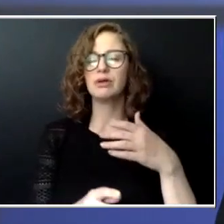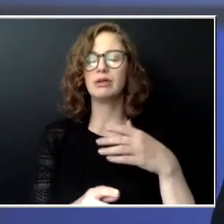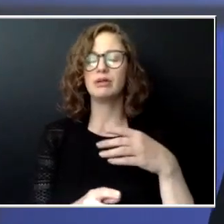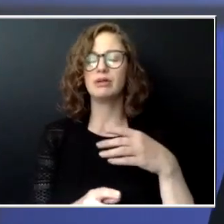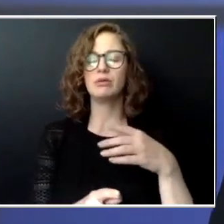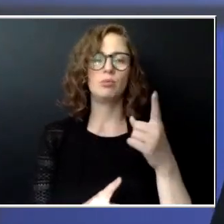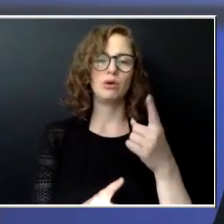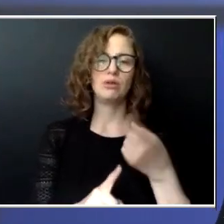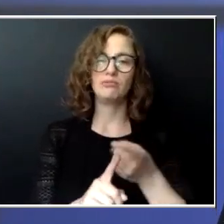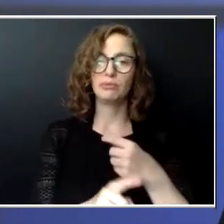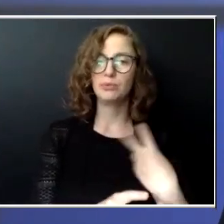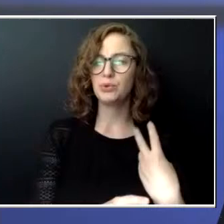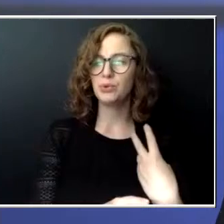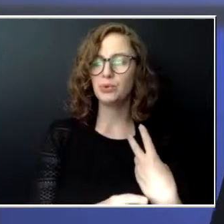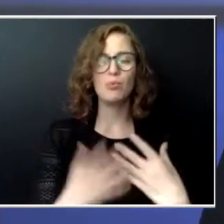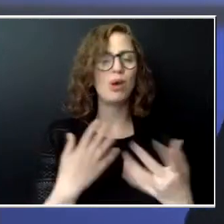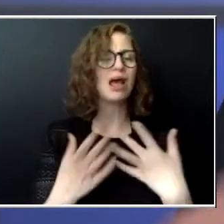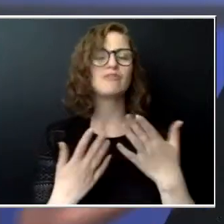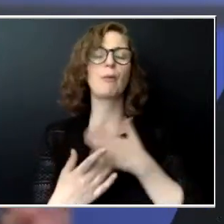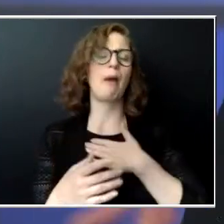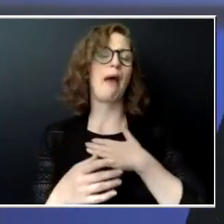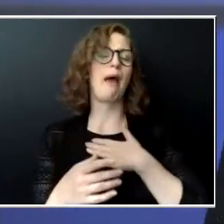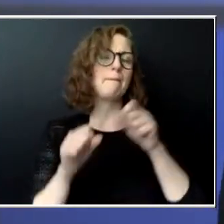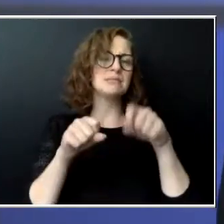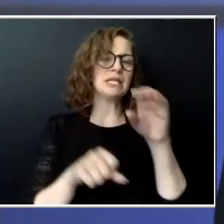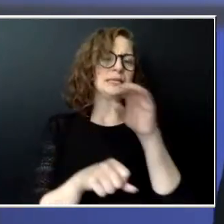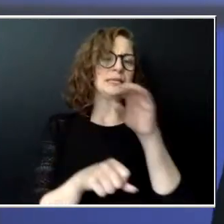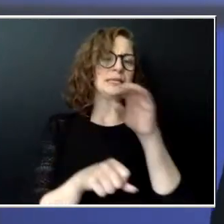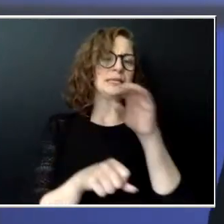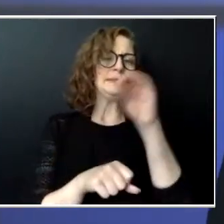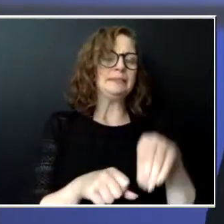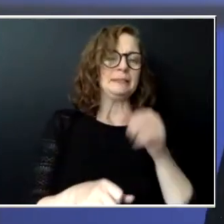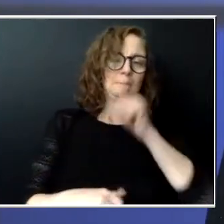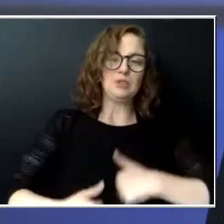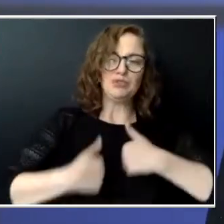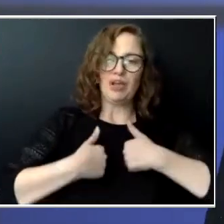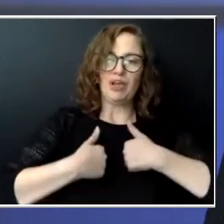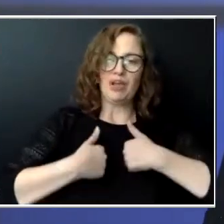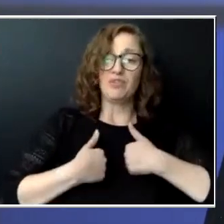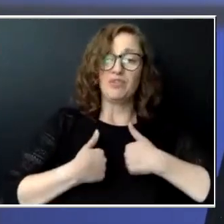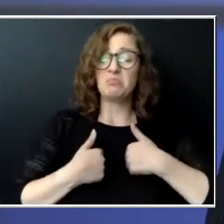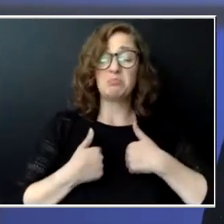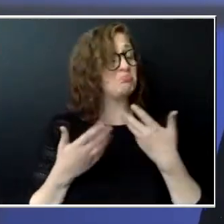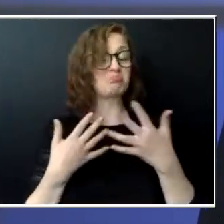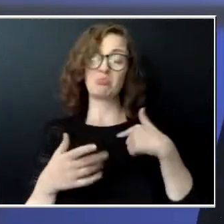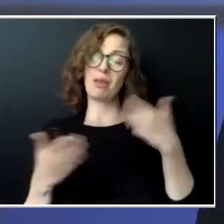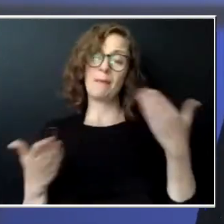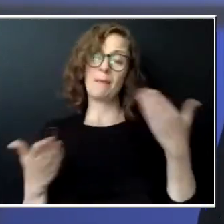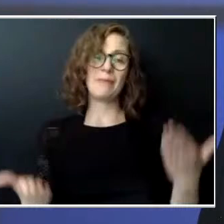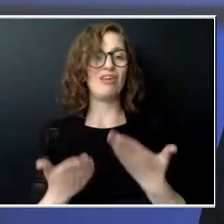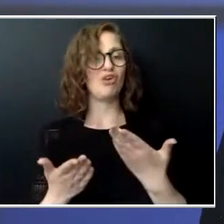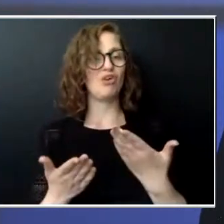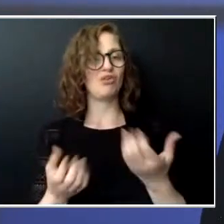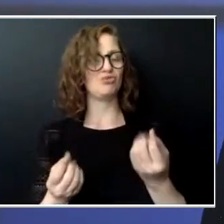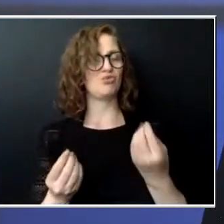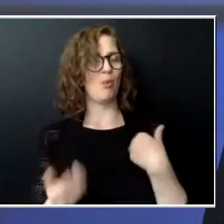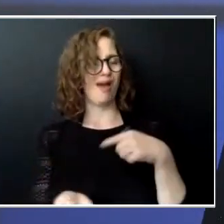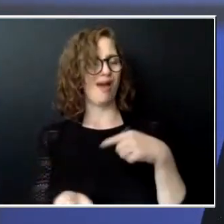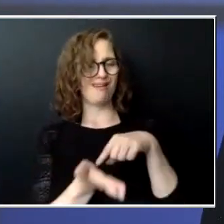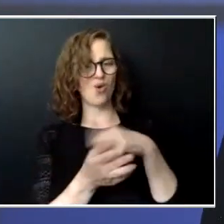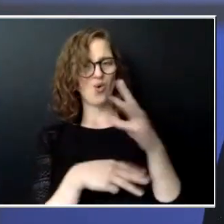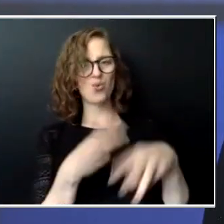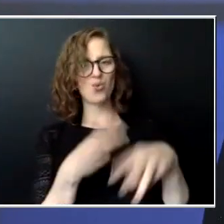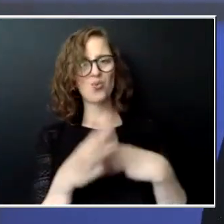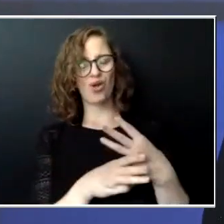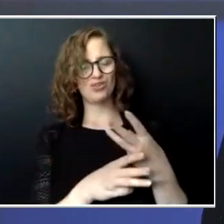here, and I owe it back to the world to honor Yeah.